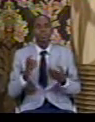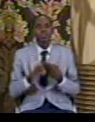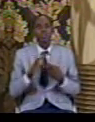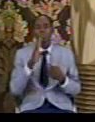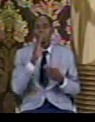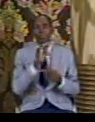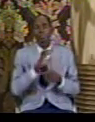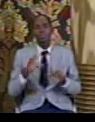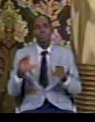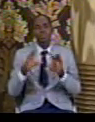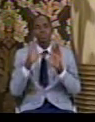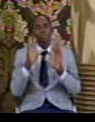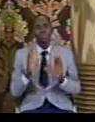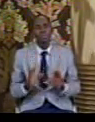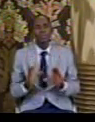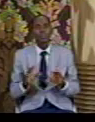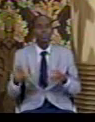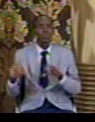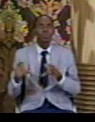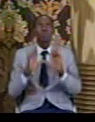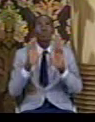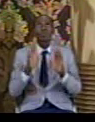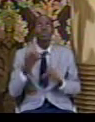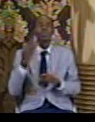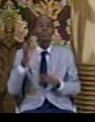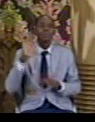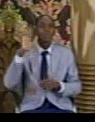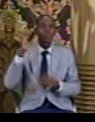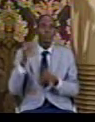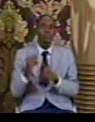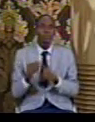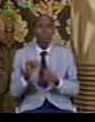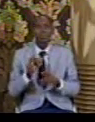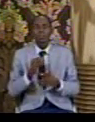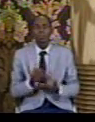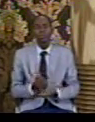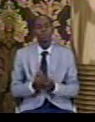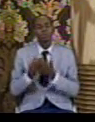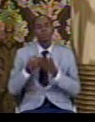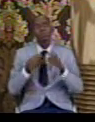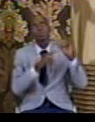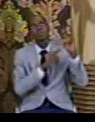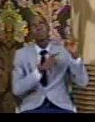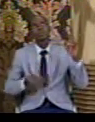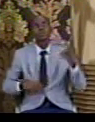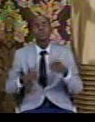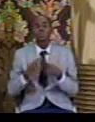Help me, Lord, to be.